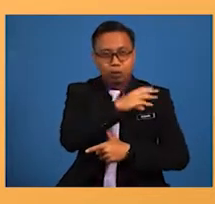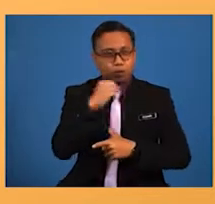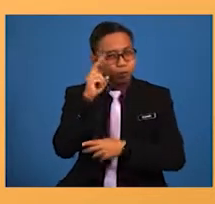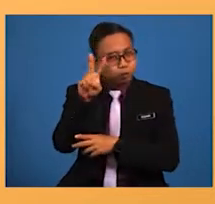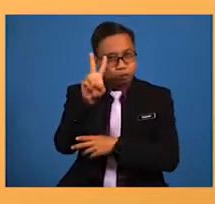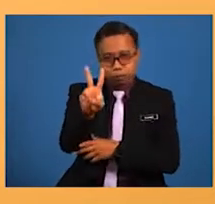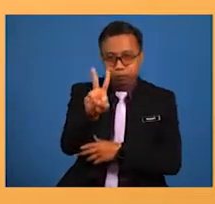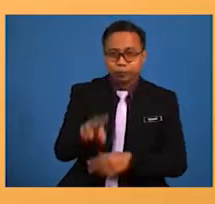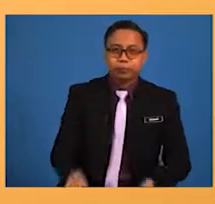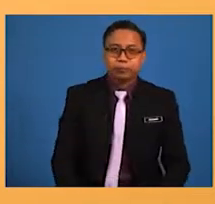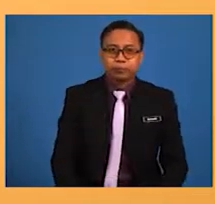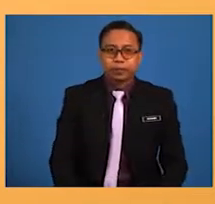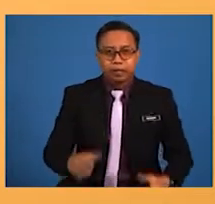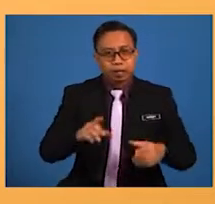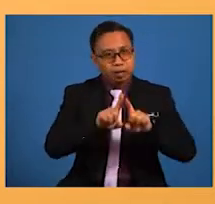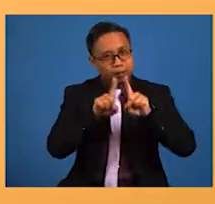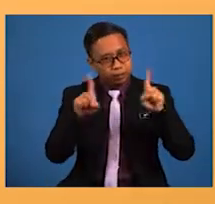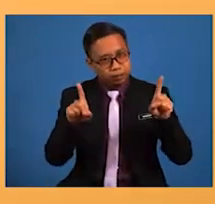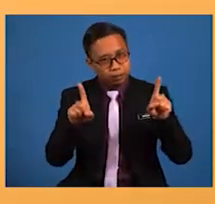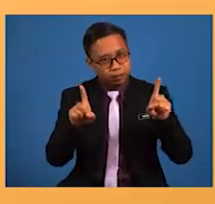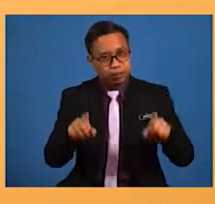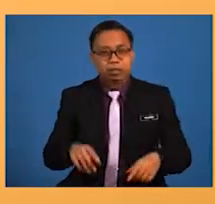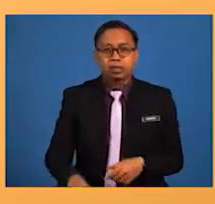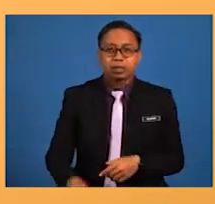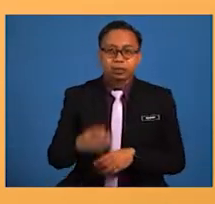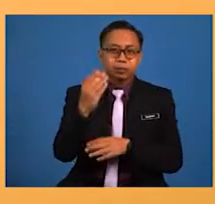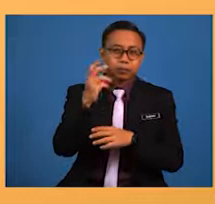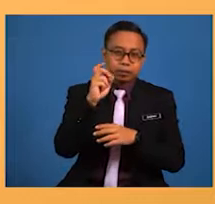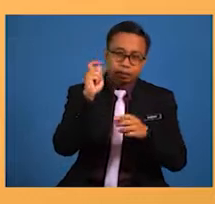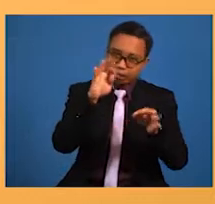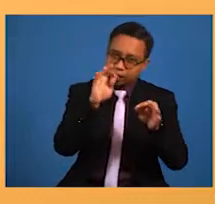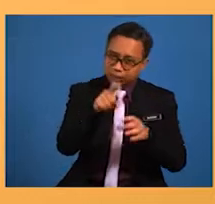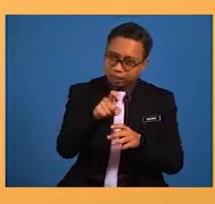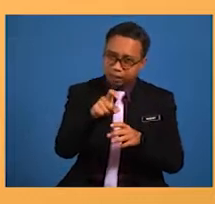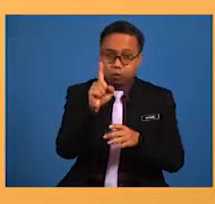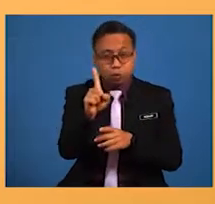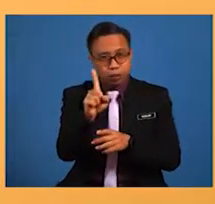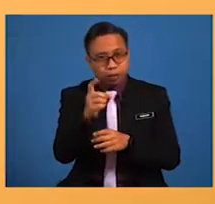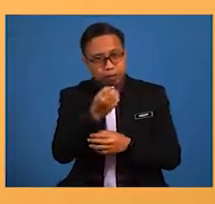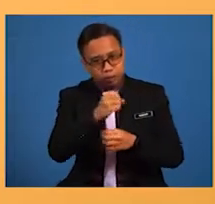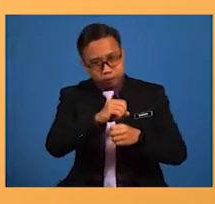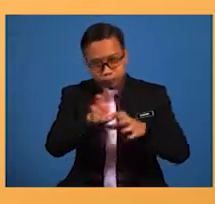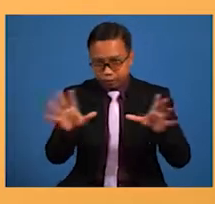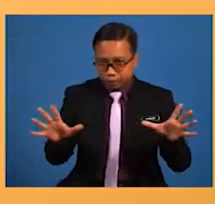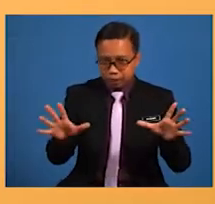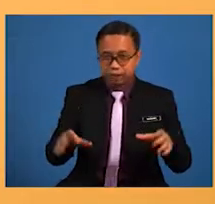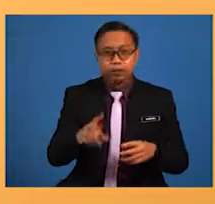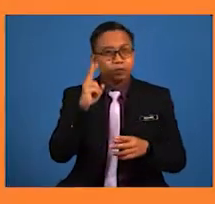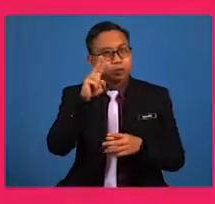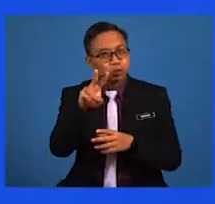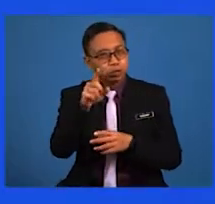2. However, an effective analysis is the one that explains the first visual you